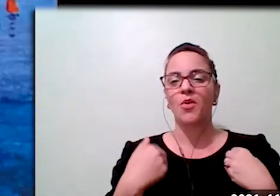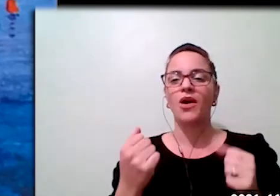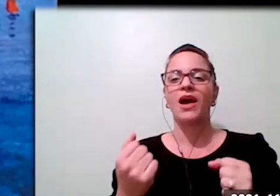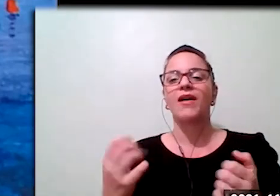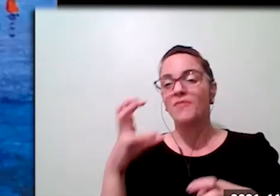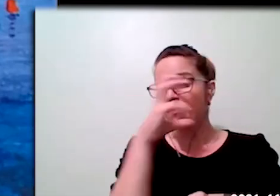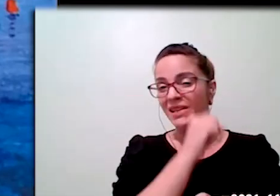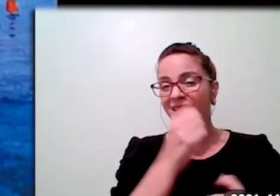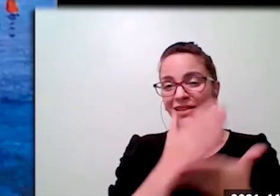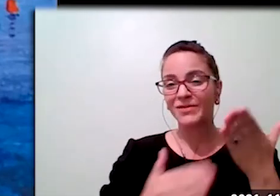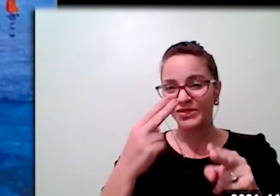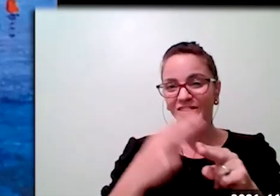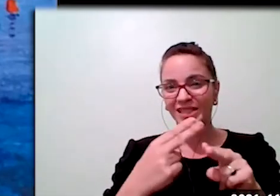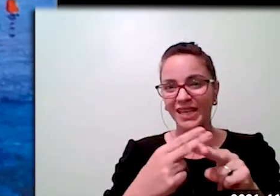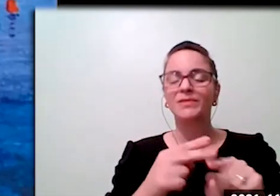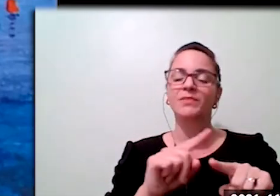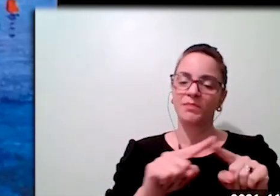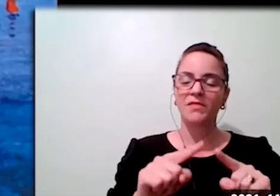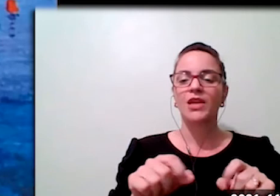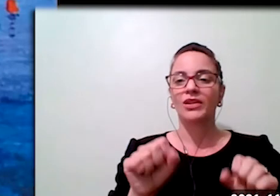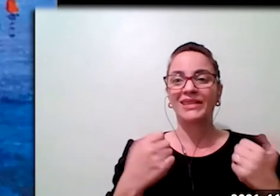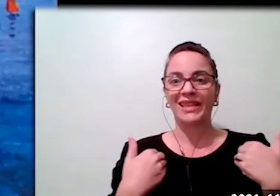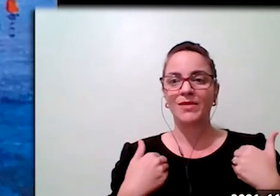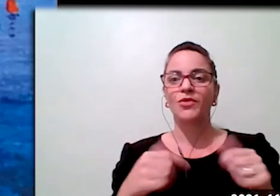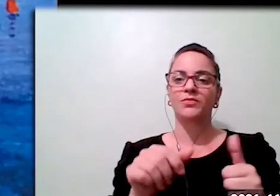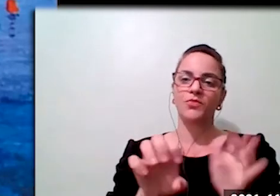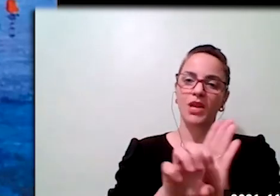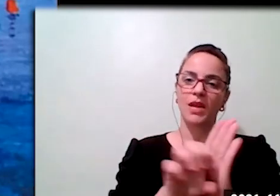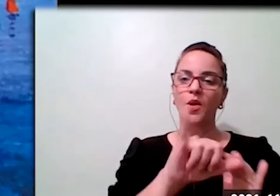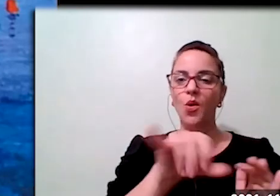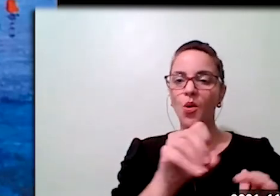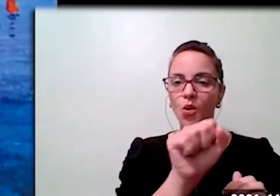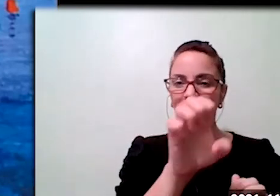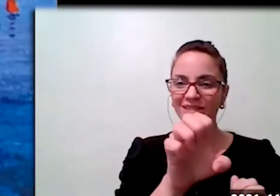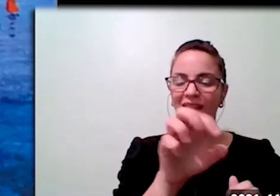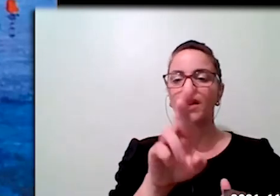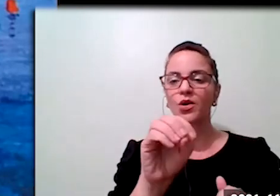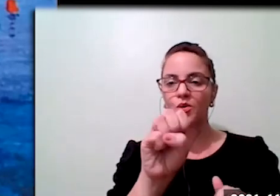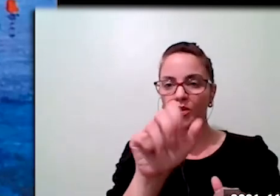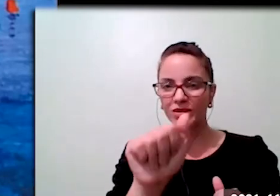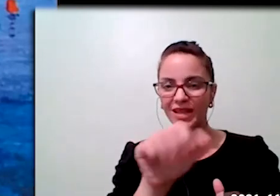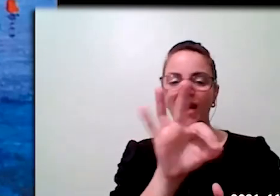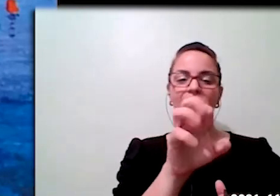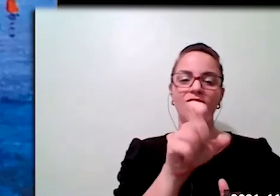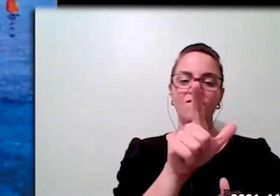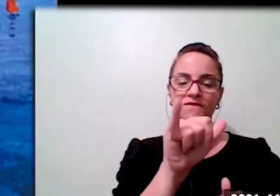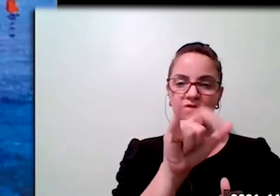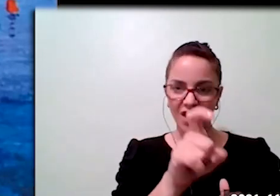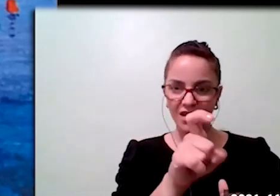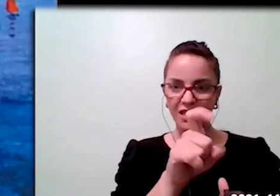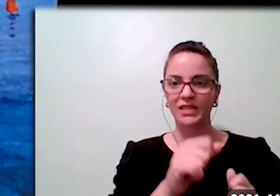Rosa, Arnaldo Roche y Rabel, José Rosa, Félix Rodríguez